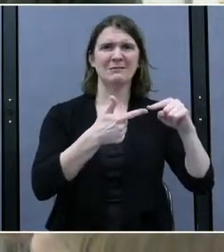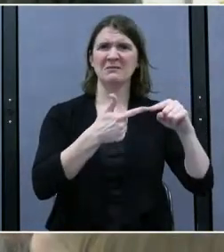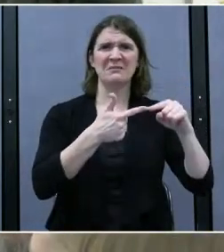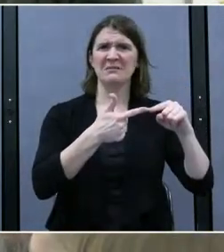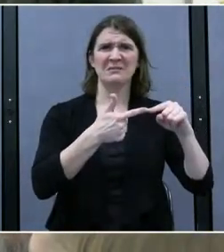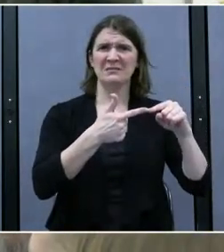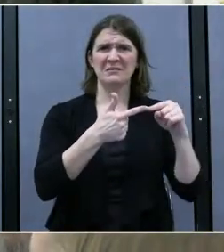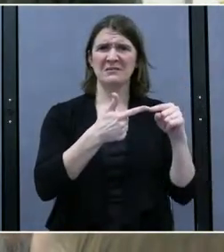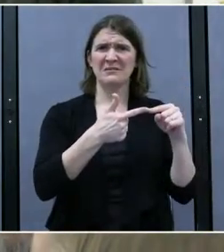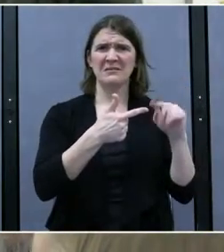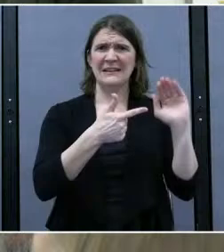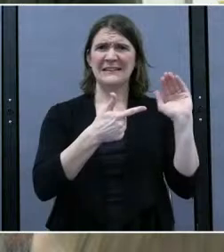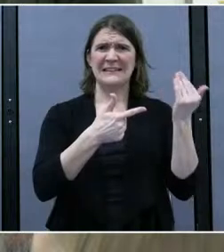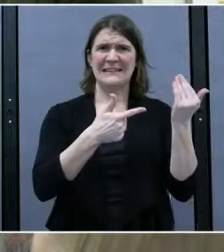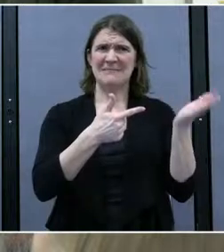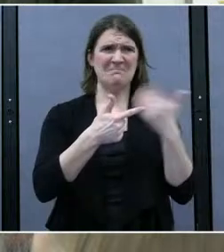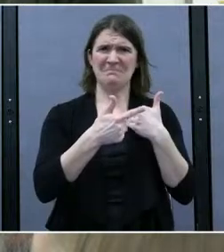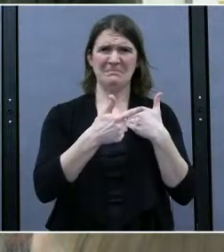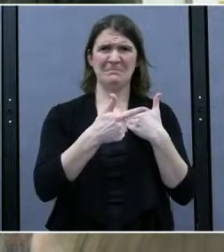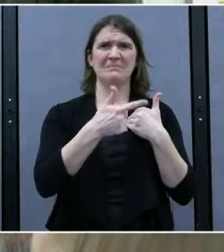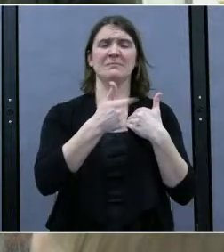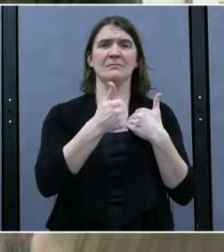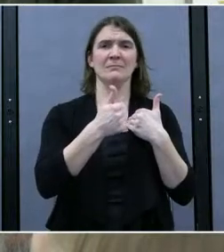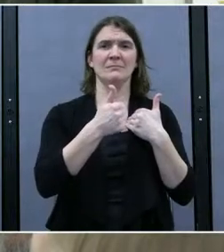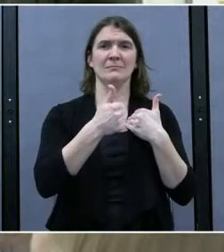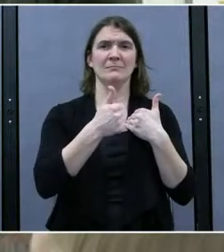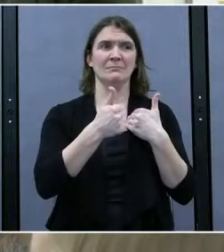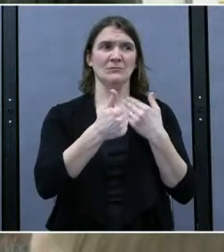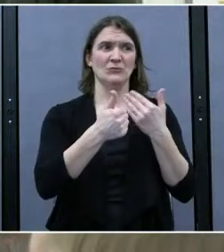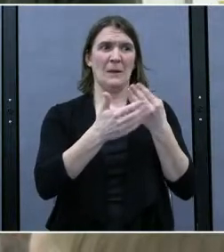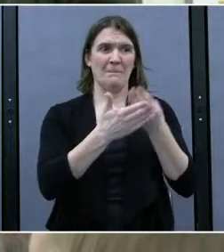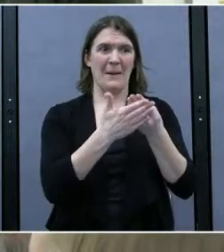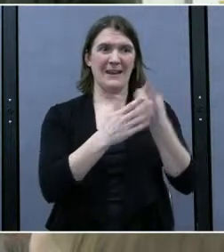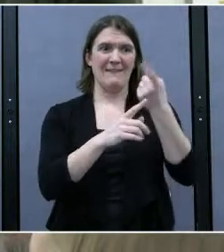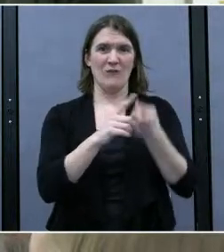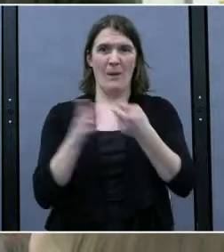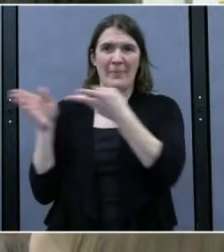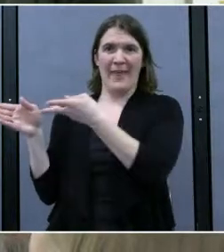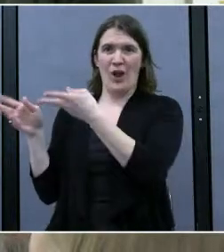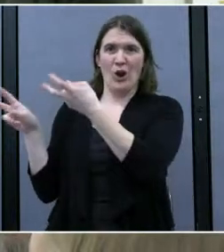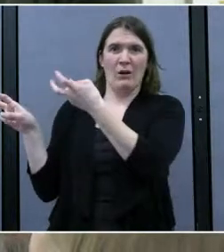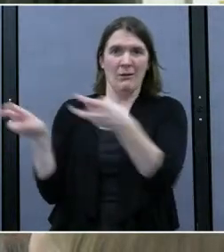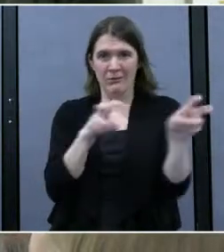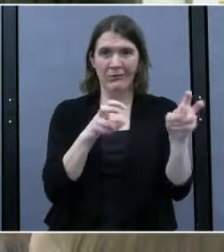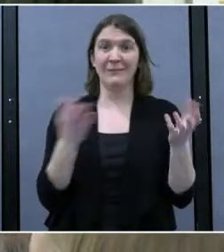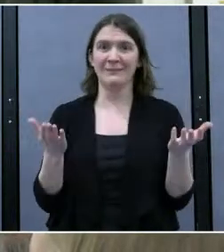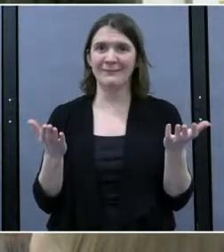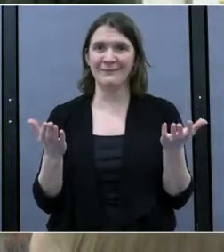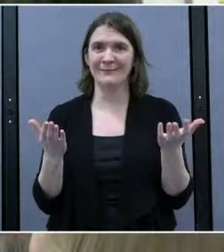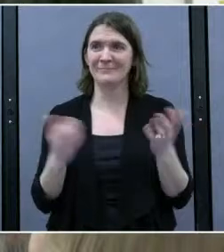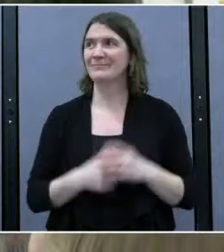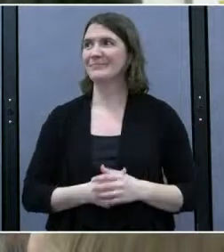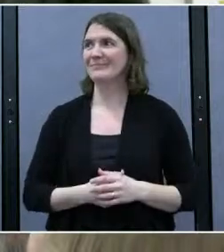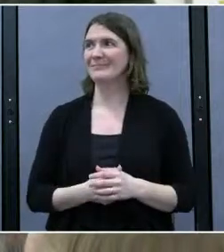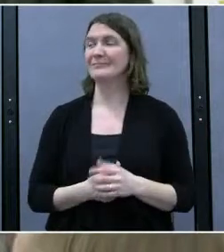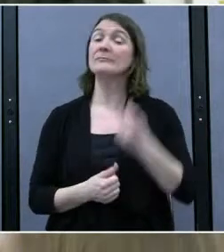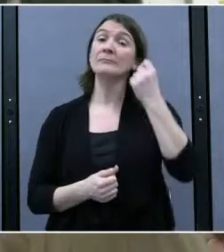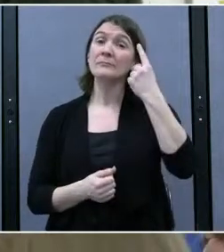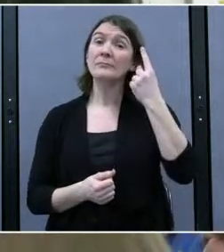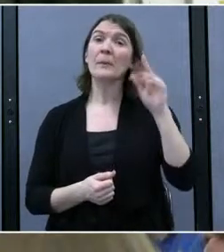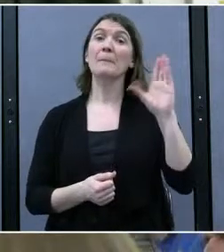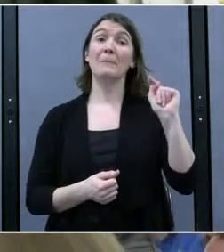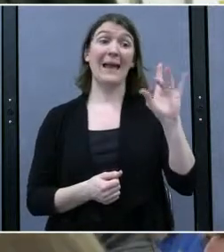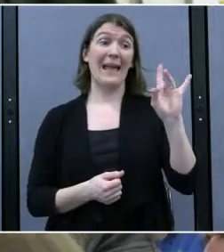second alternative is to still just take the money from the fund balance, but have